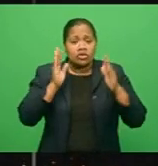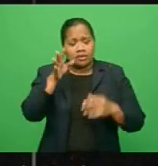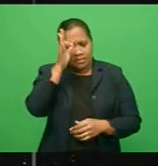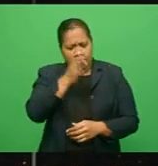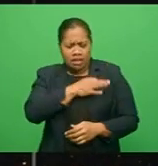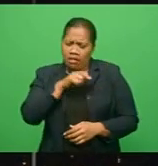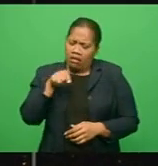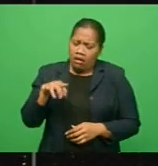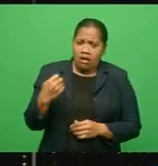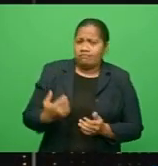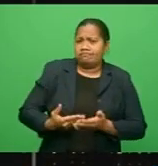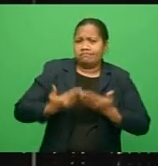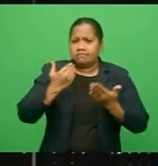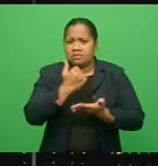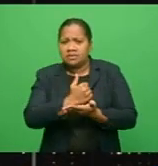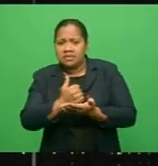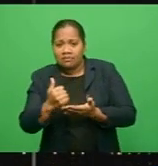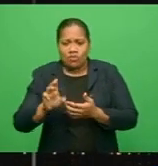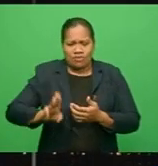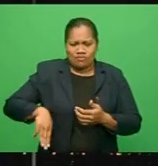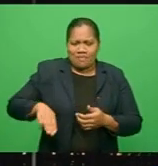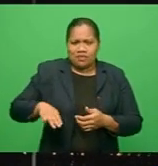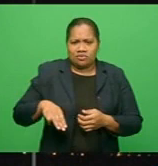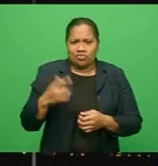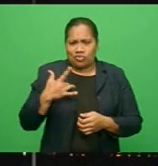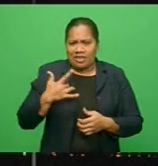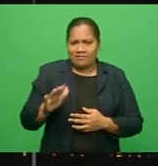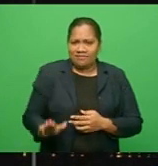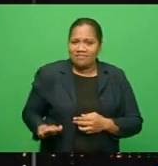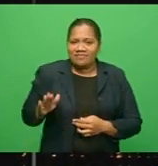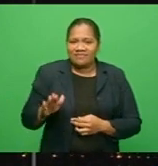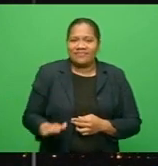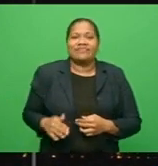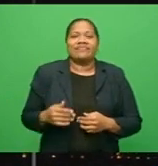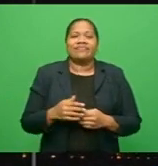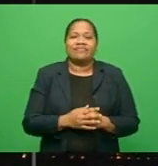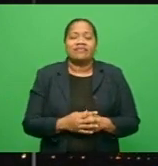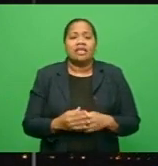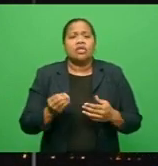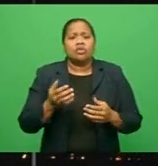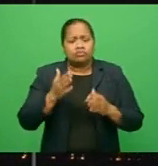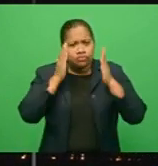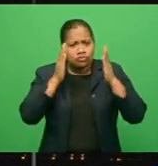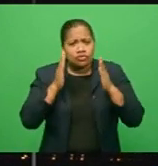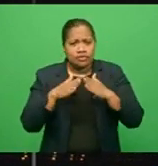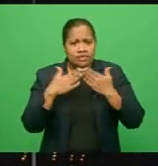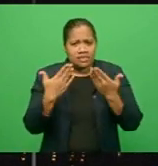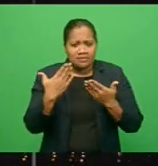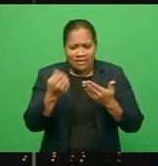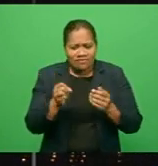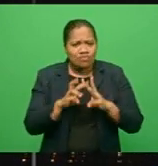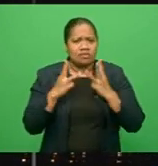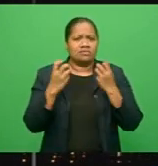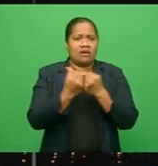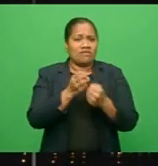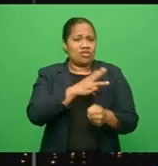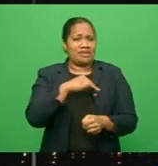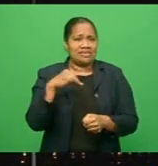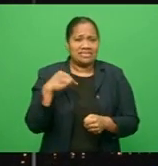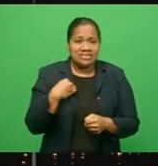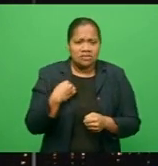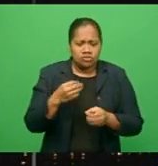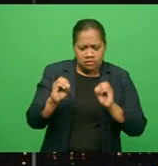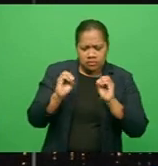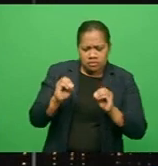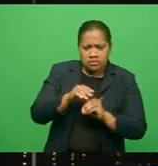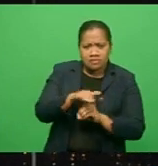biggest numbers when it comes to members living in poverty. Apanisa Wangarandova reports the church is hosting a workshop for its ministers to educate